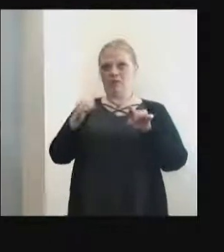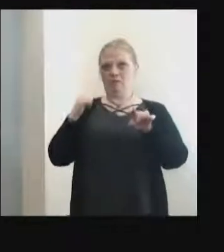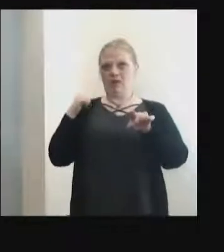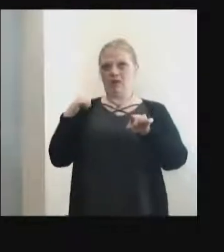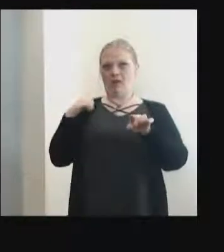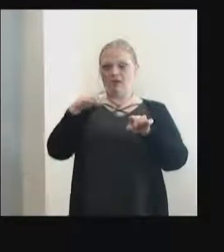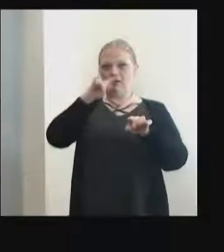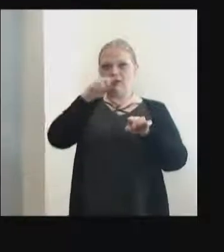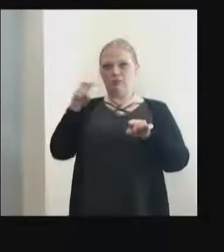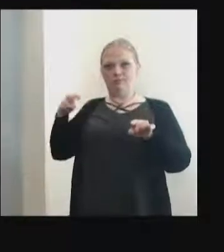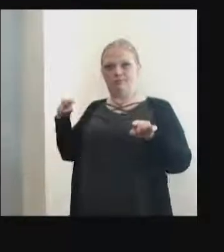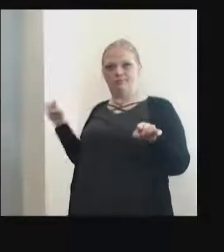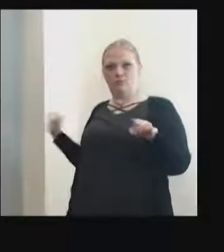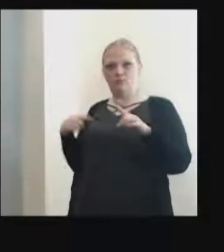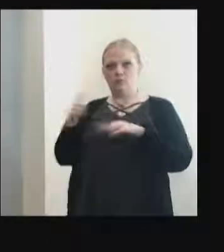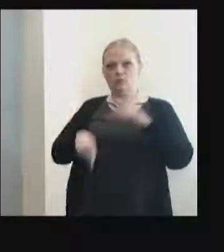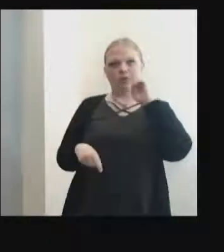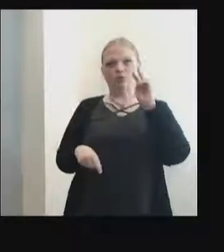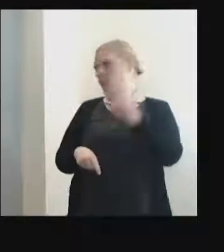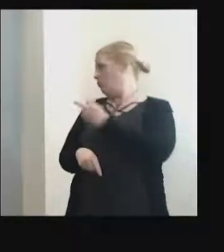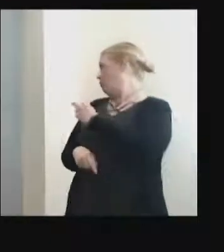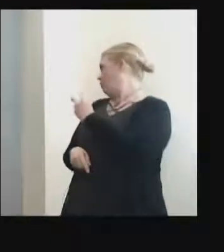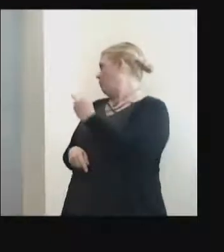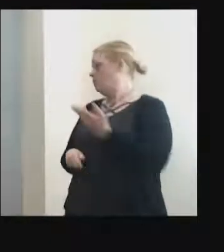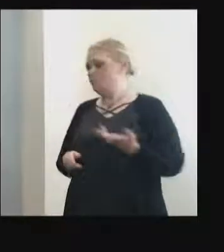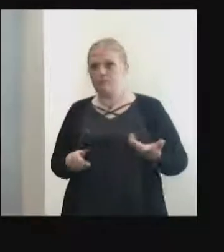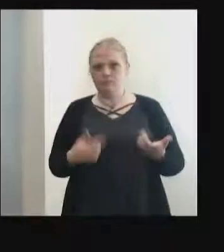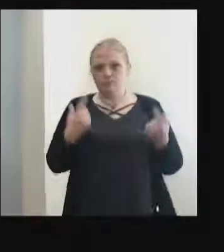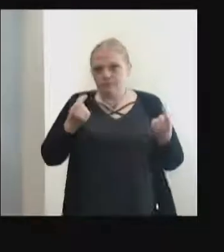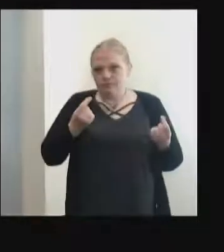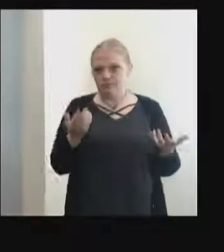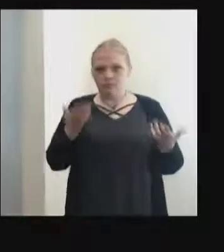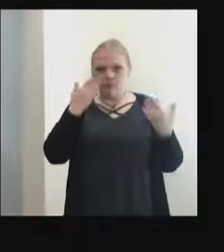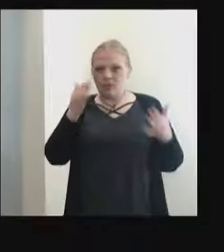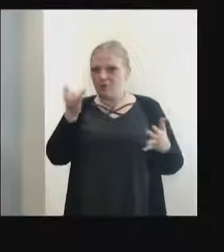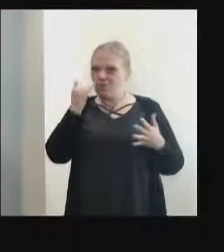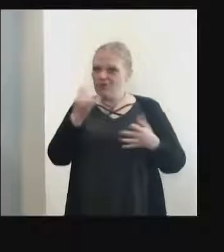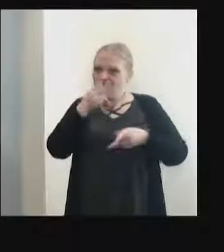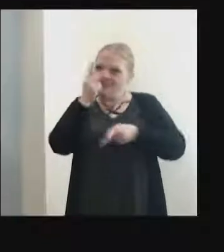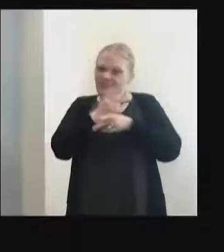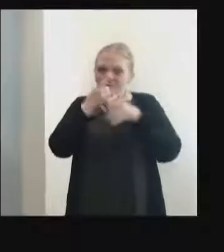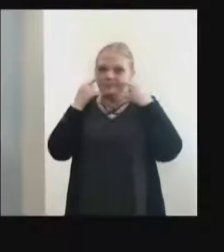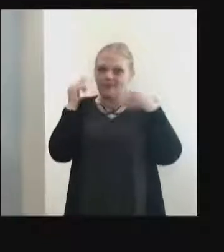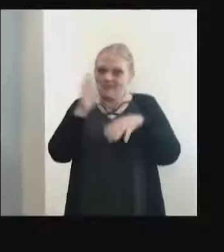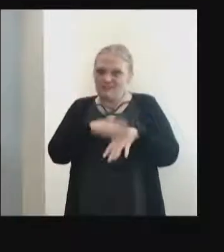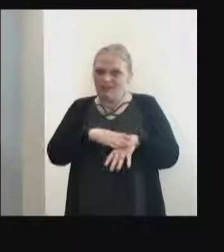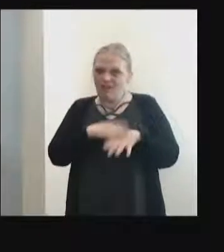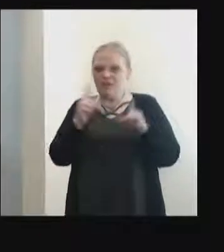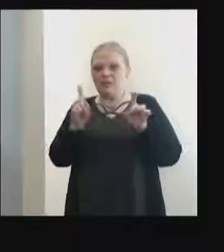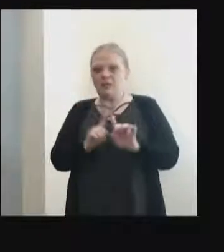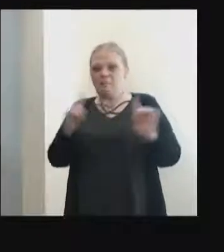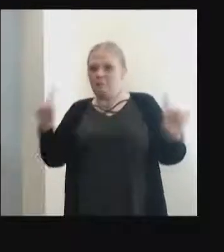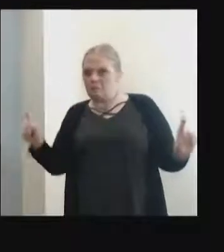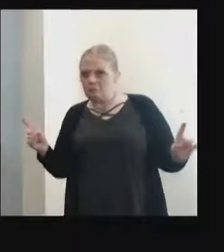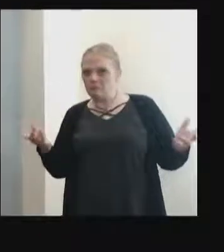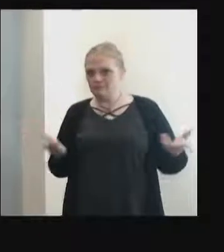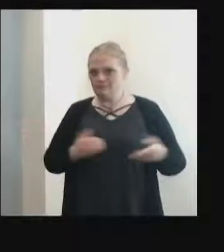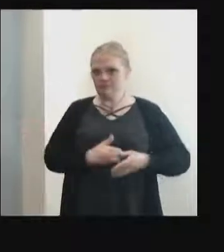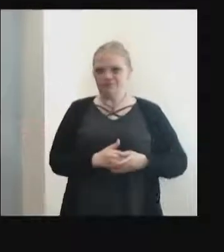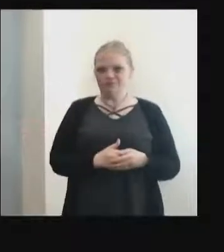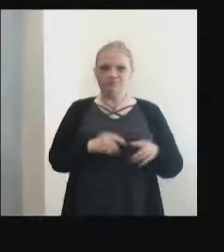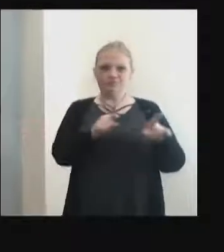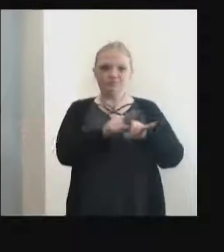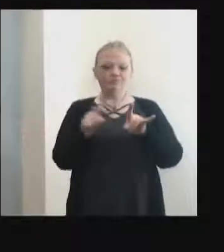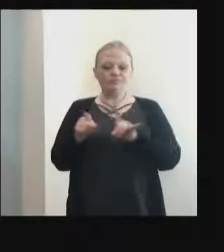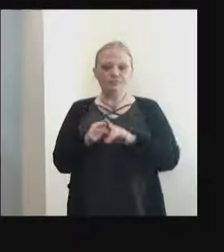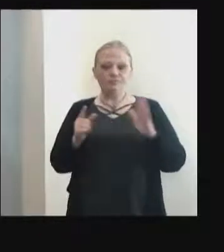it's really hard to keep track on what the kids are doing. So we don't know if they're adhering to masks and social distancing. Also,